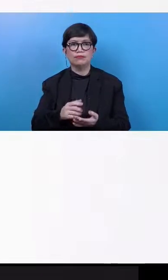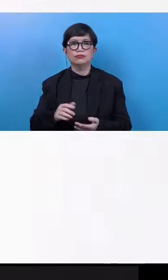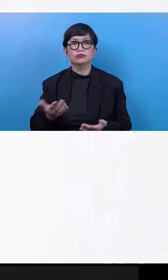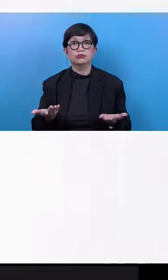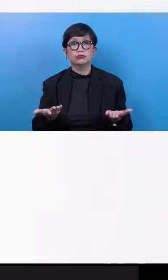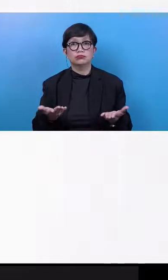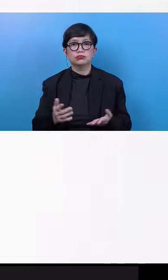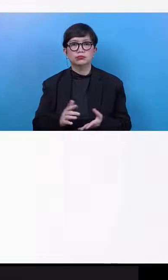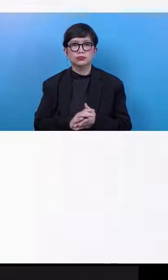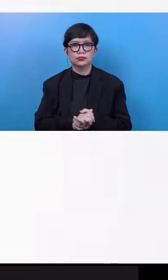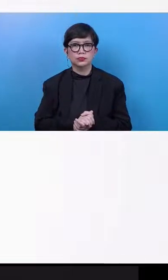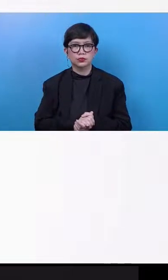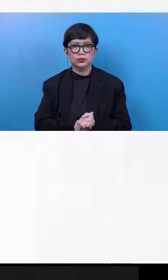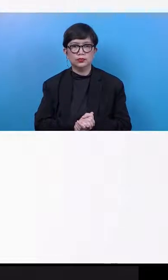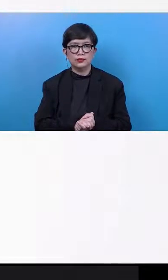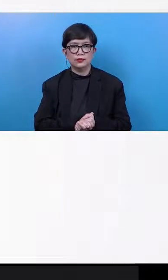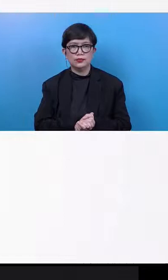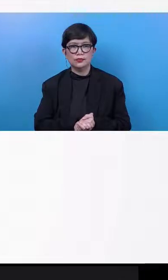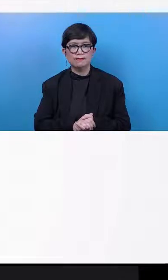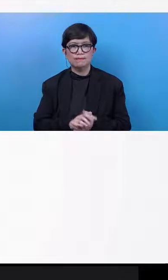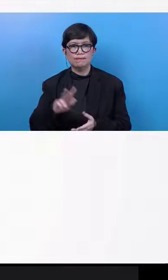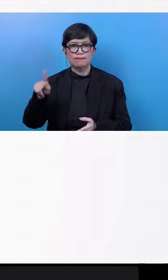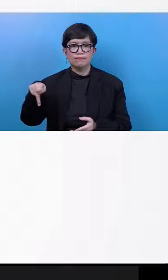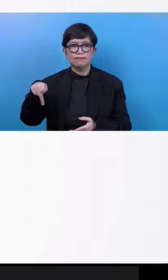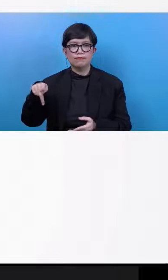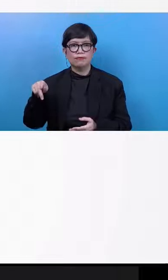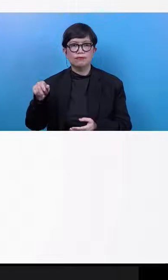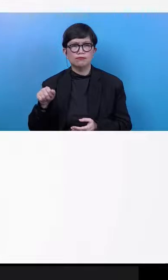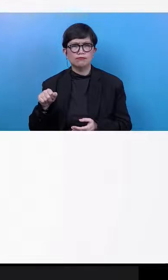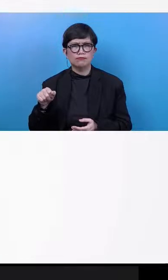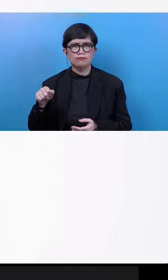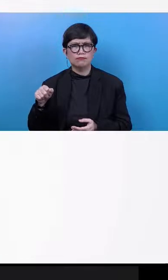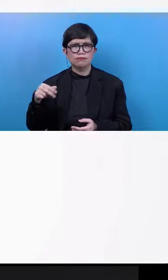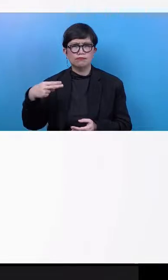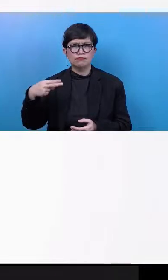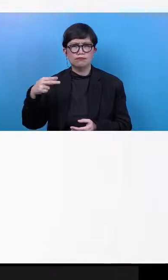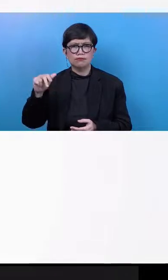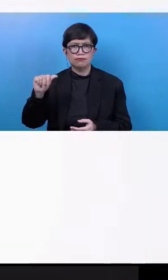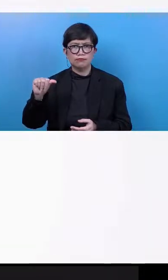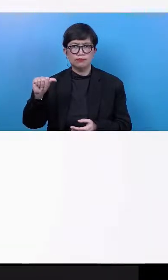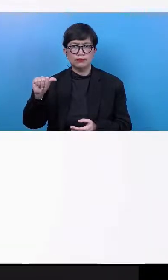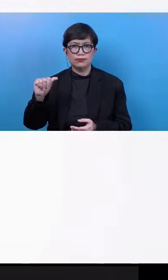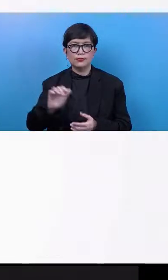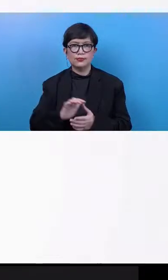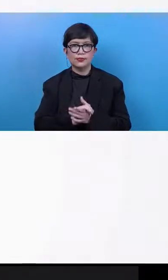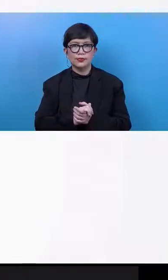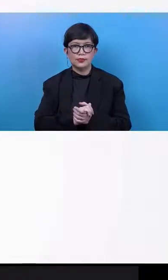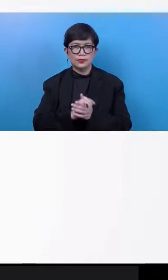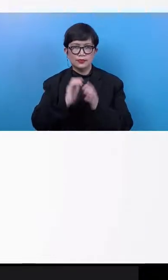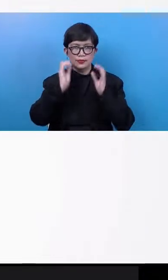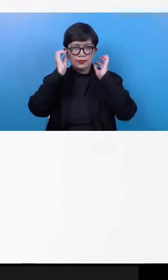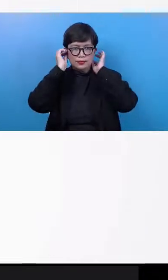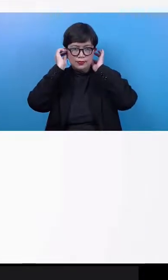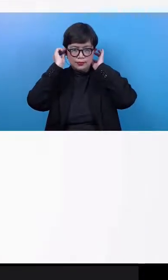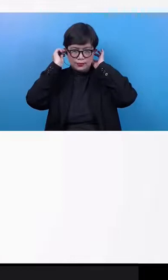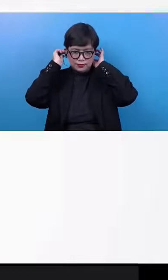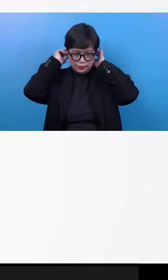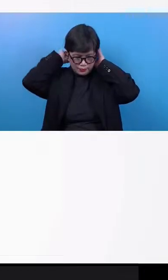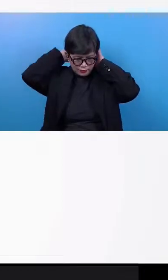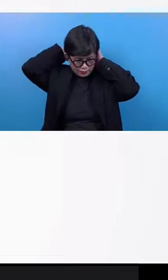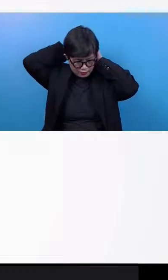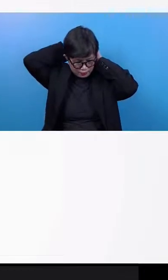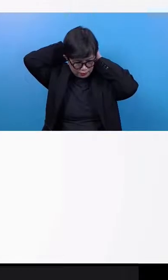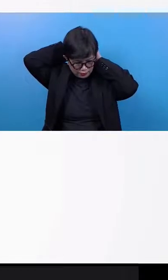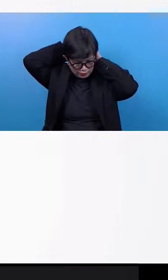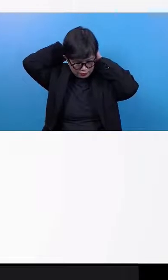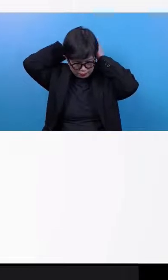also should have Mr. Klaas Andersen, Senior Crisis Planner from EU Foreign Policy